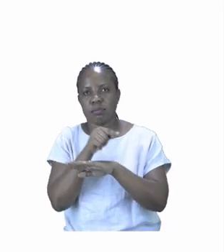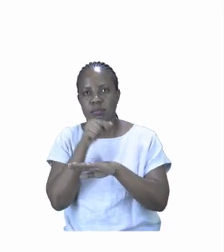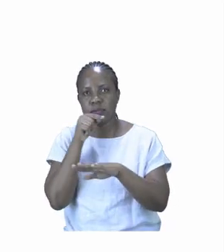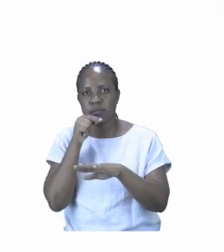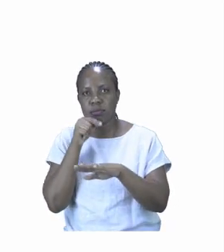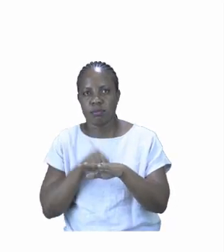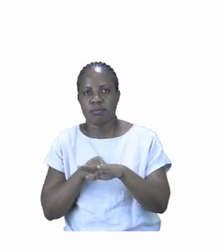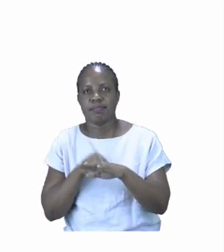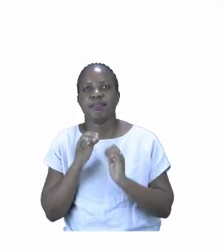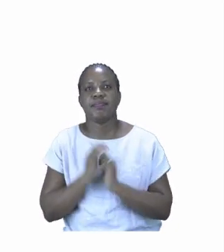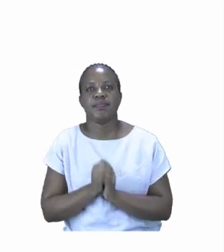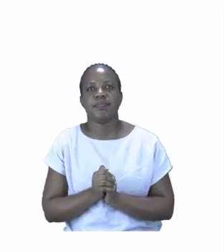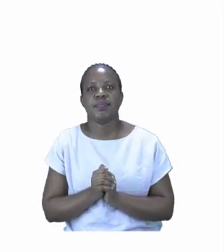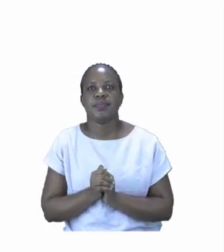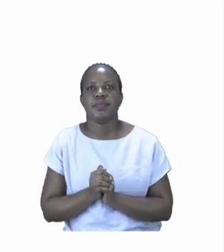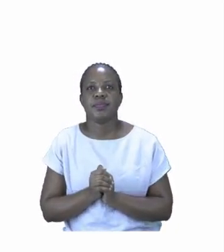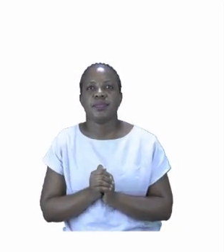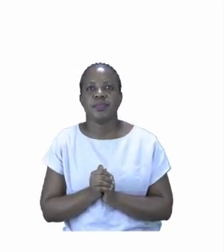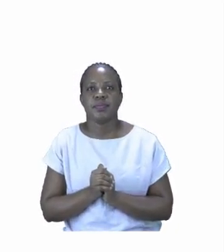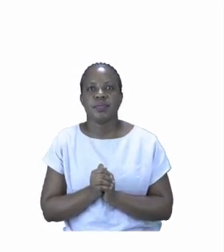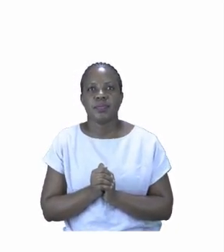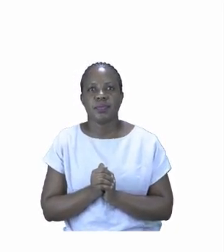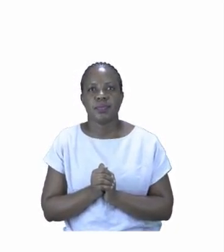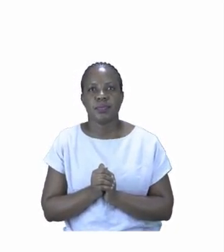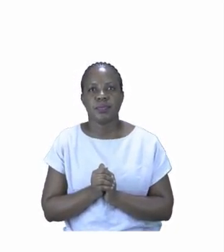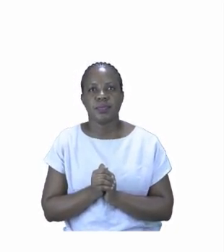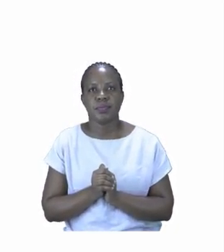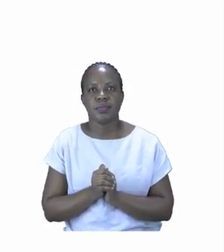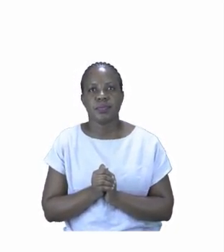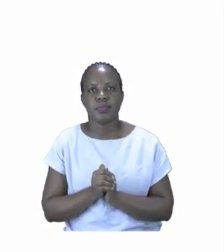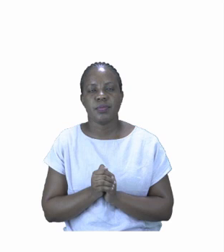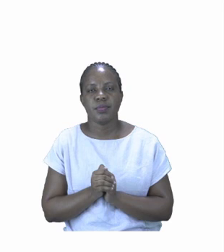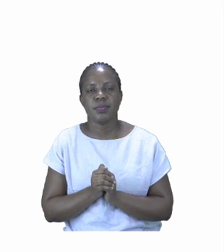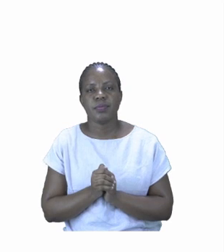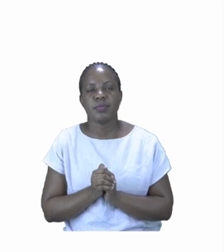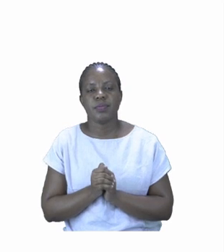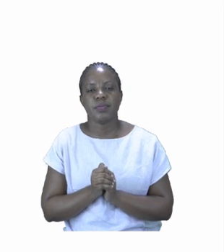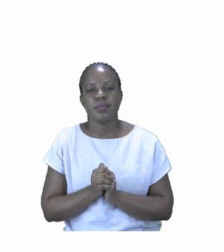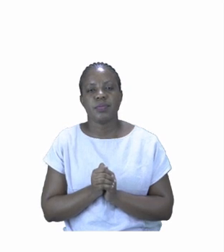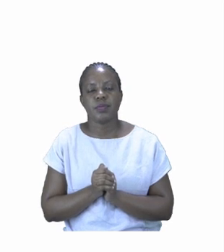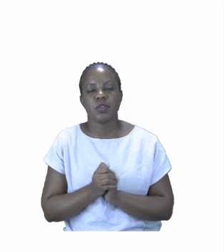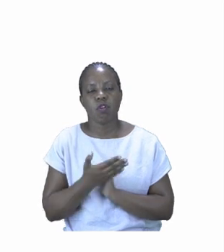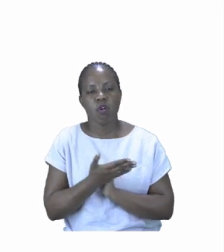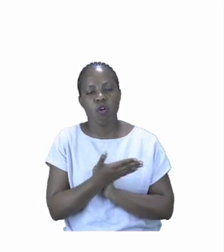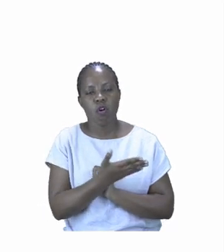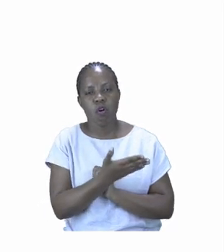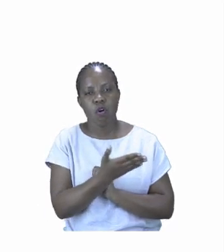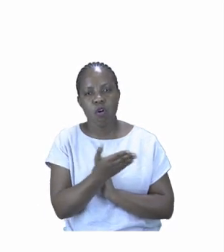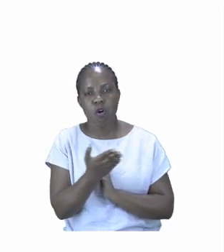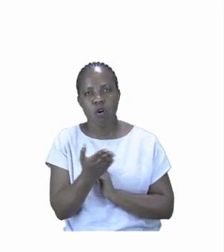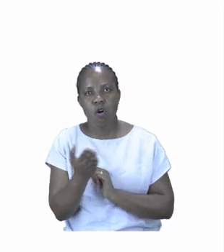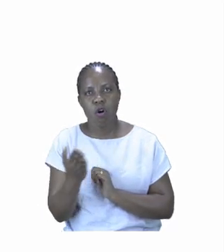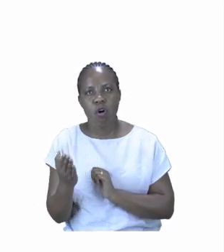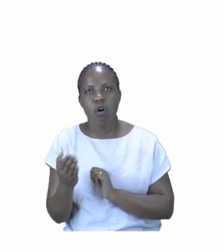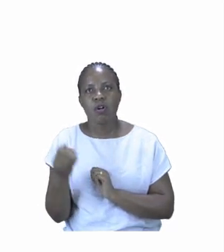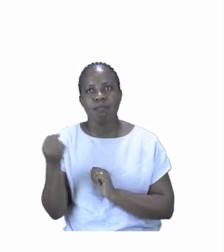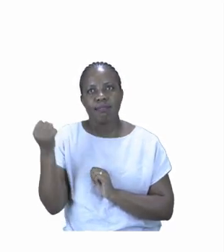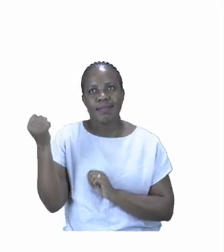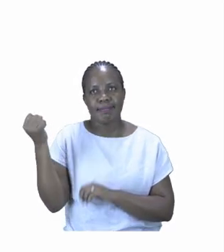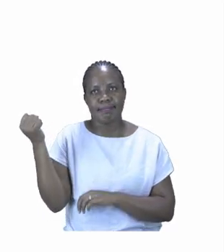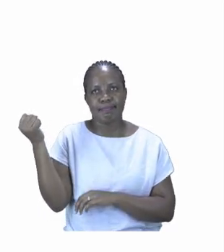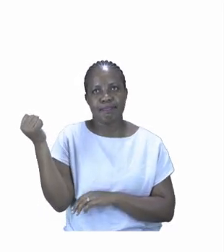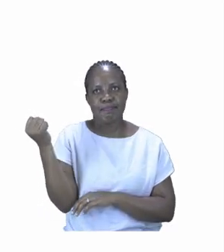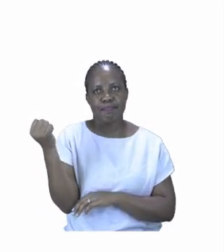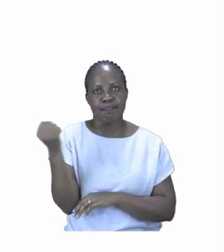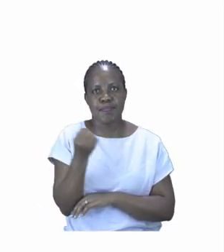The next one says, color all the main street green. I want you